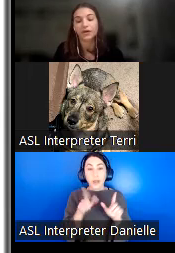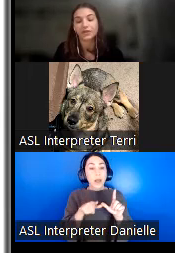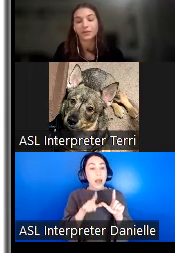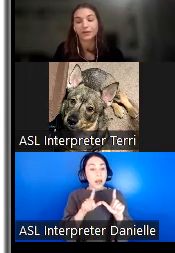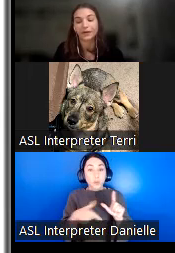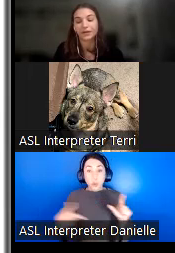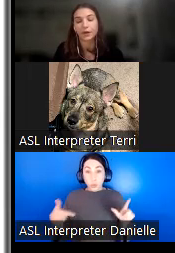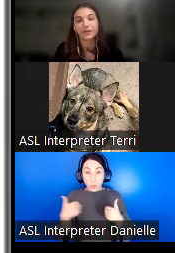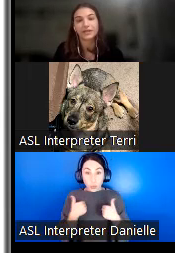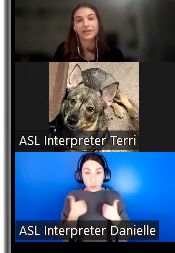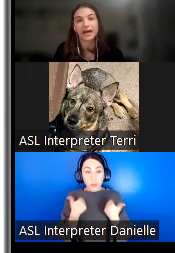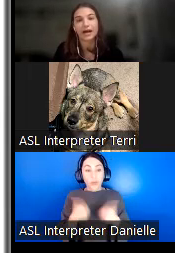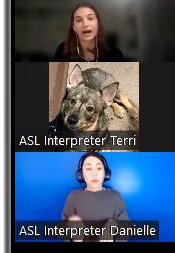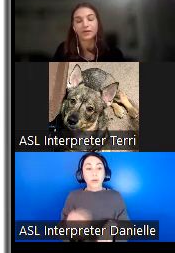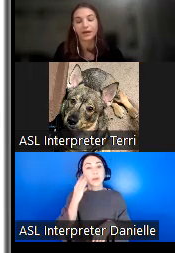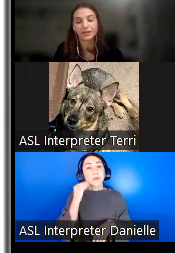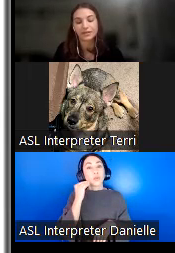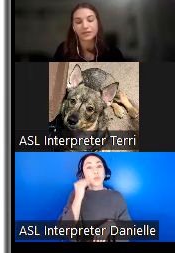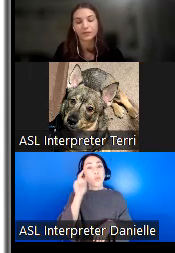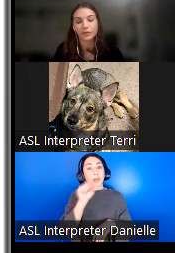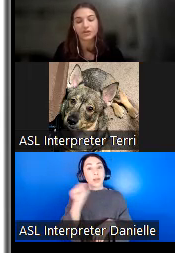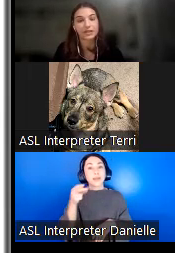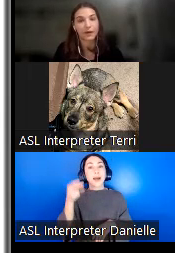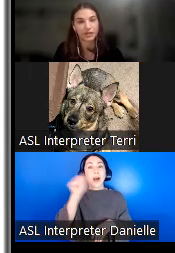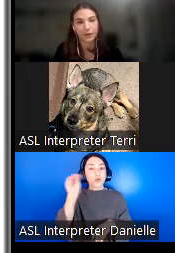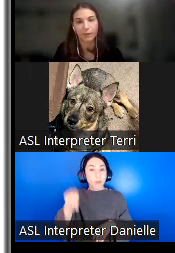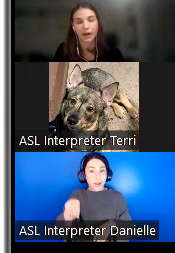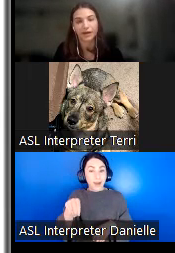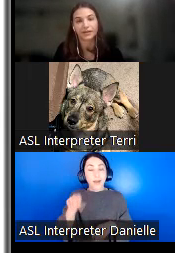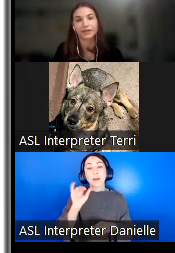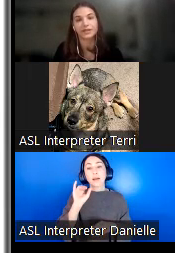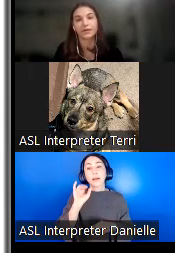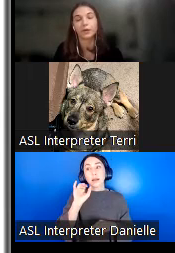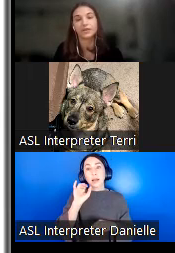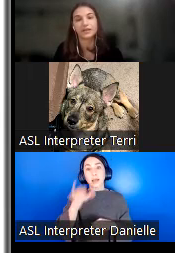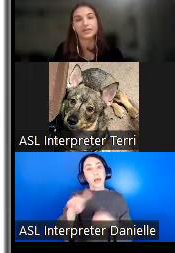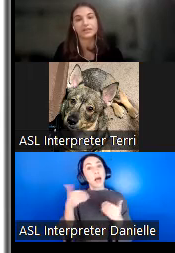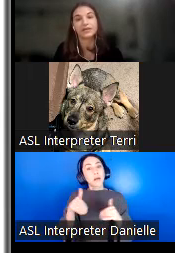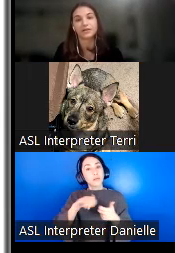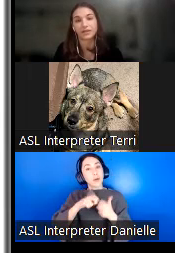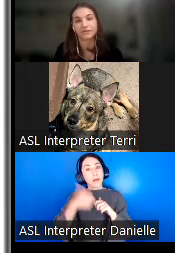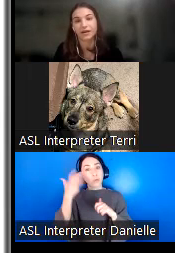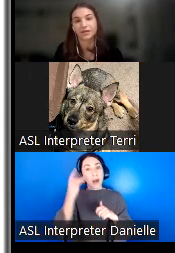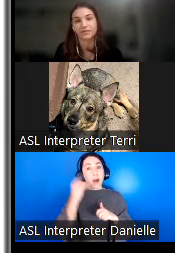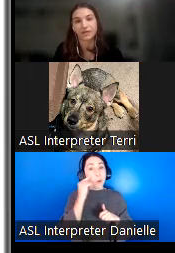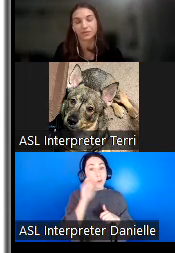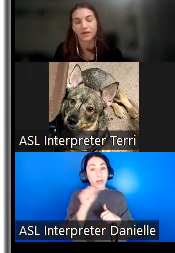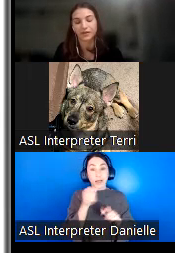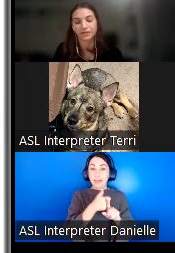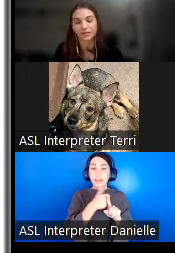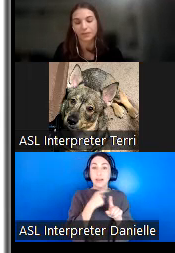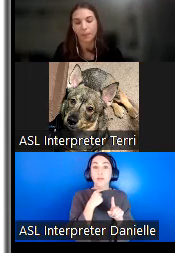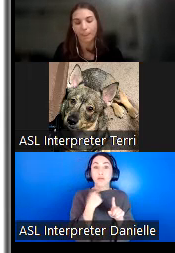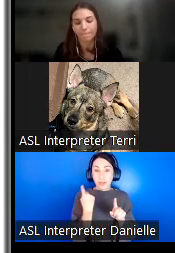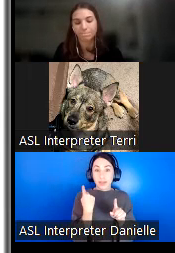LGBTQ+ youth also experience homelessness at higher rates, which is especially problematic considering homelessness is a risk factor for